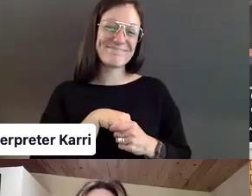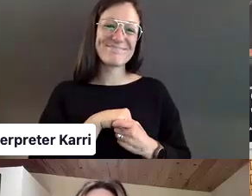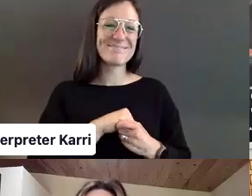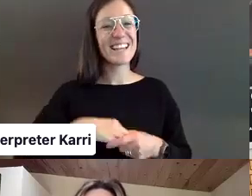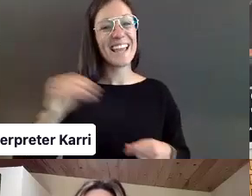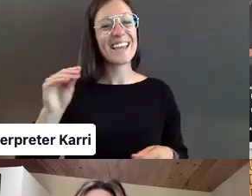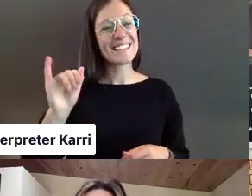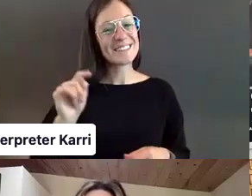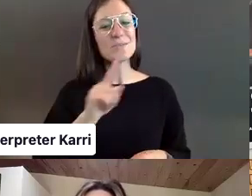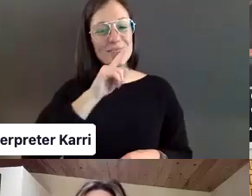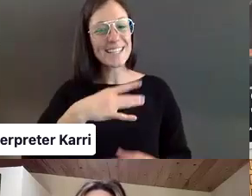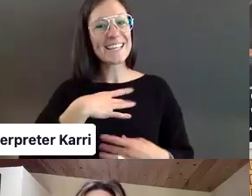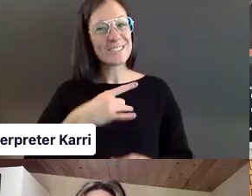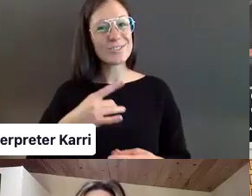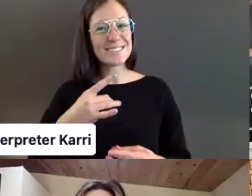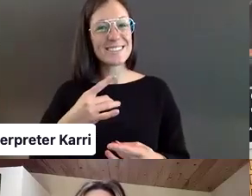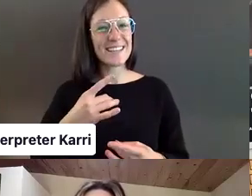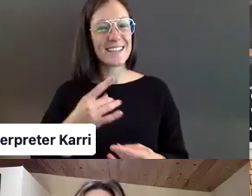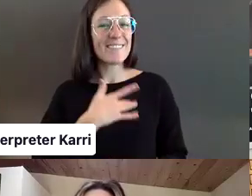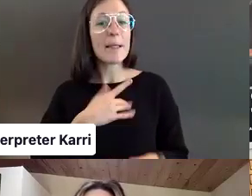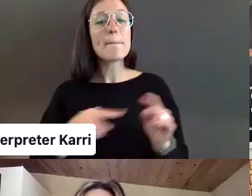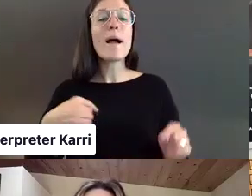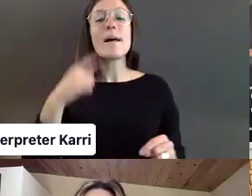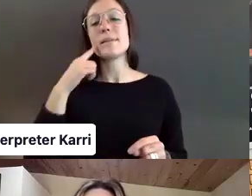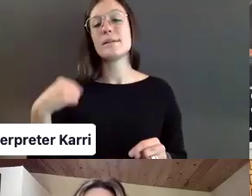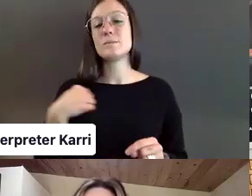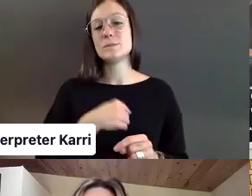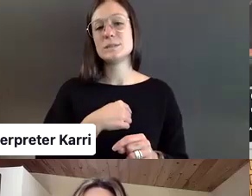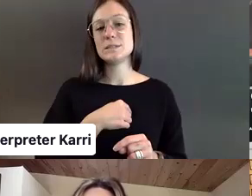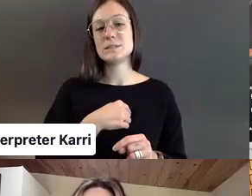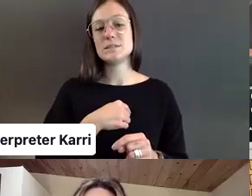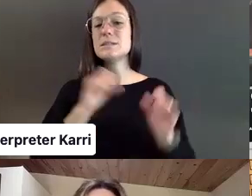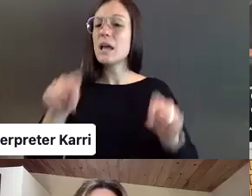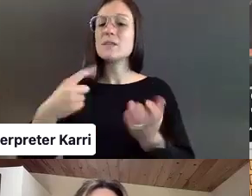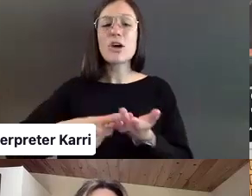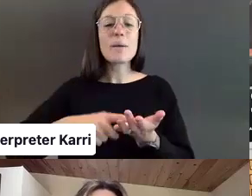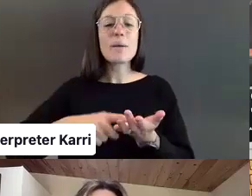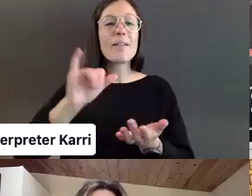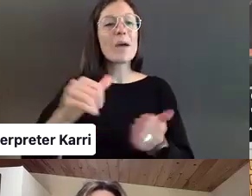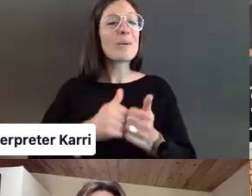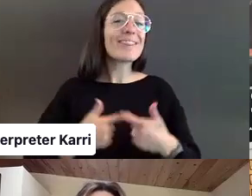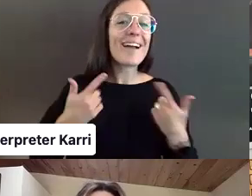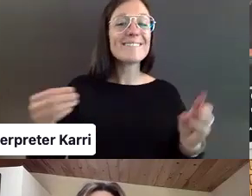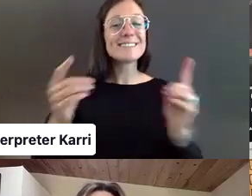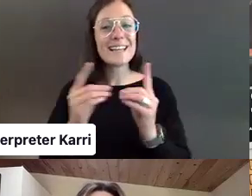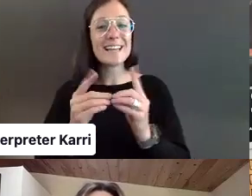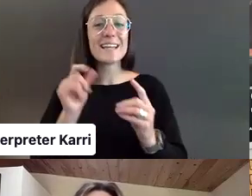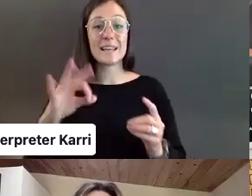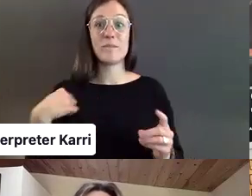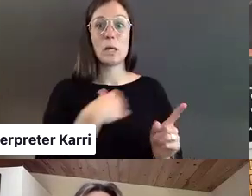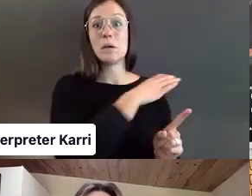It's a really interesting thing, but I think we can also get into that just in life and dating and stuff. If we put that